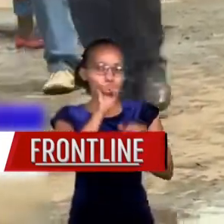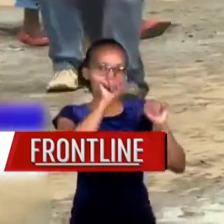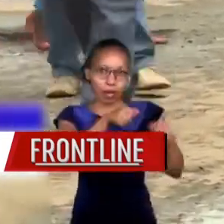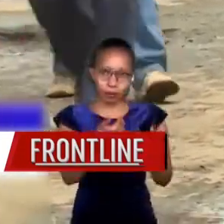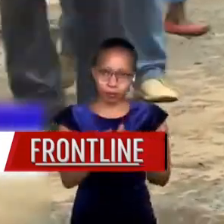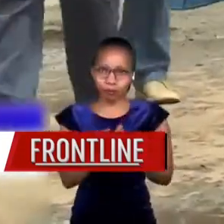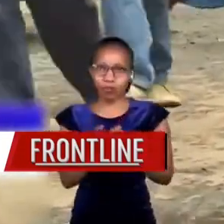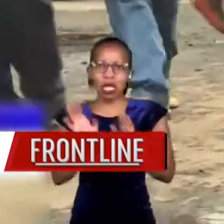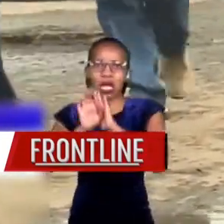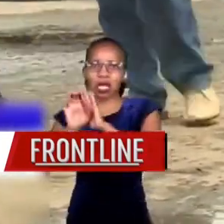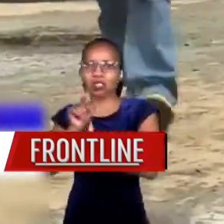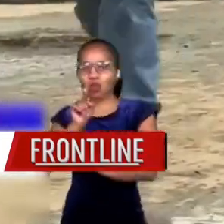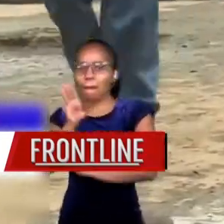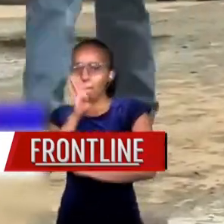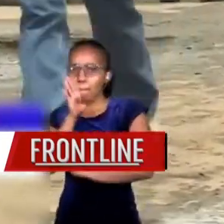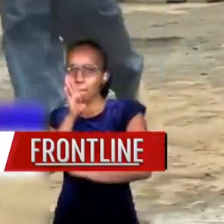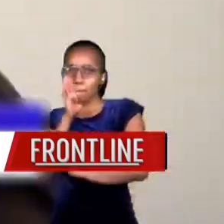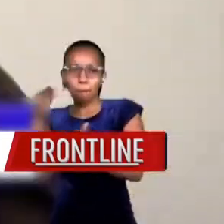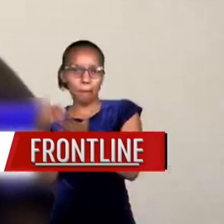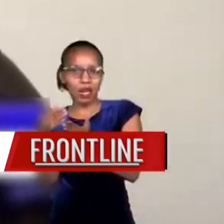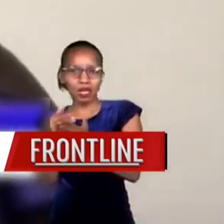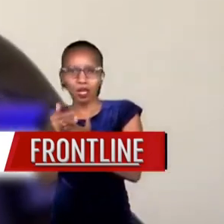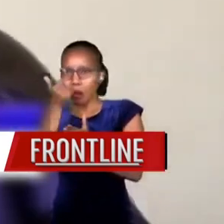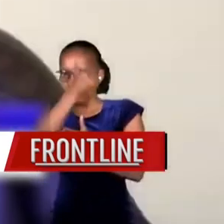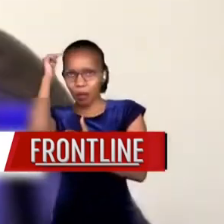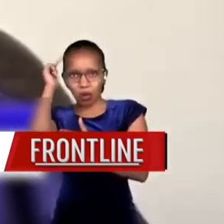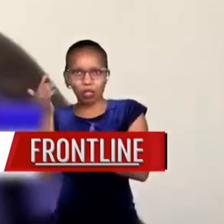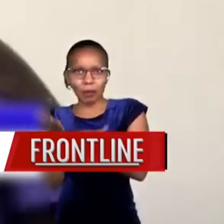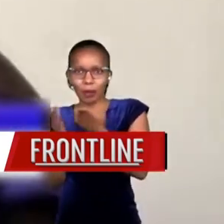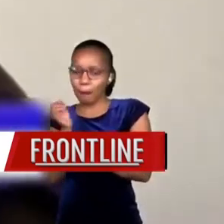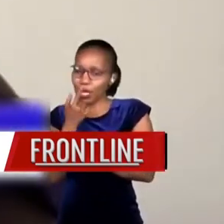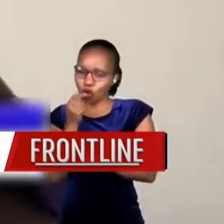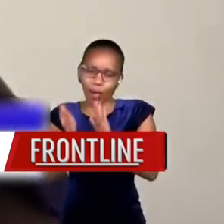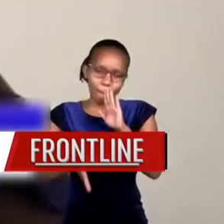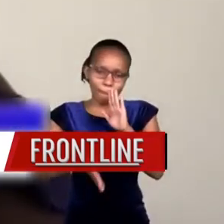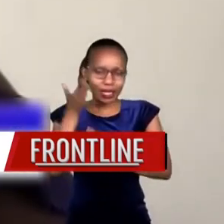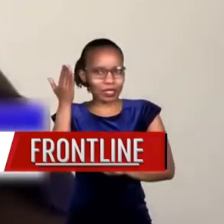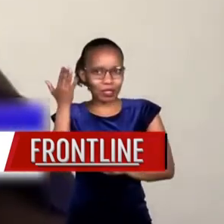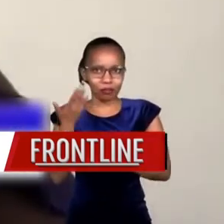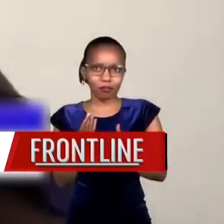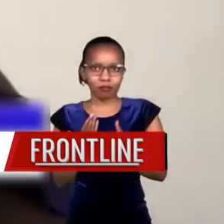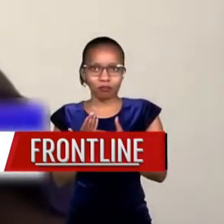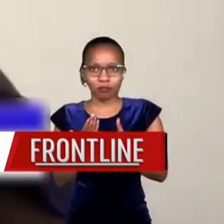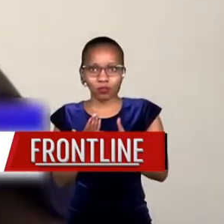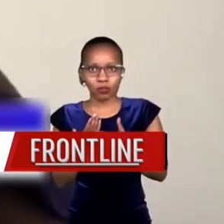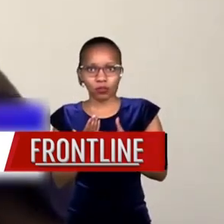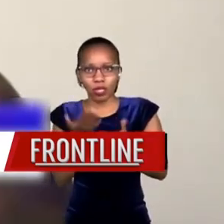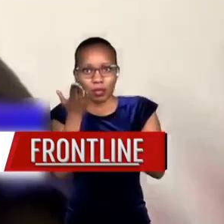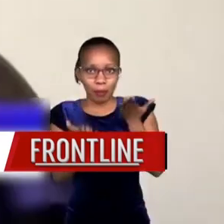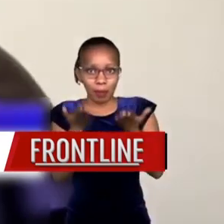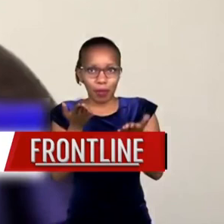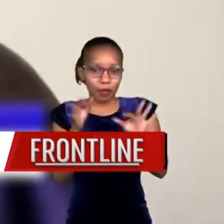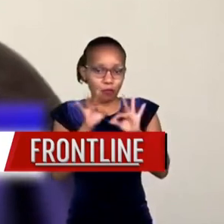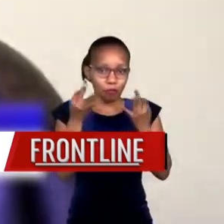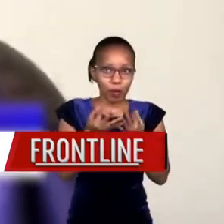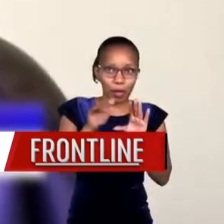say you borrow money because you've lost your income, or let's say you borrow money because of a medical emergency. Let's say you have a